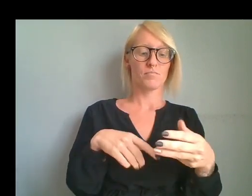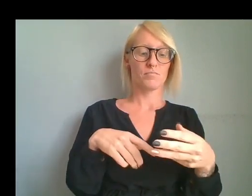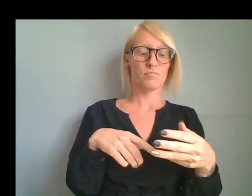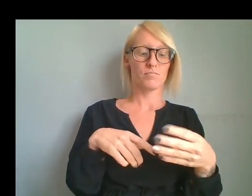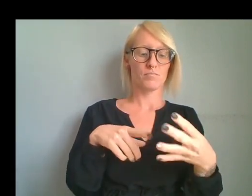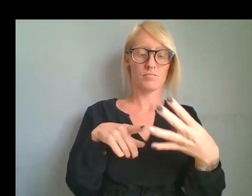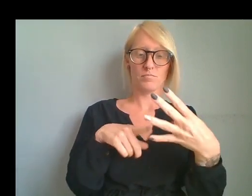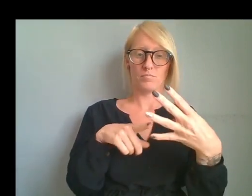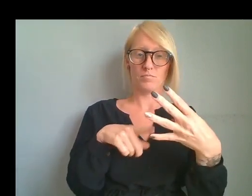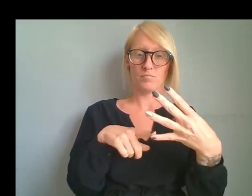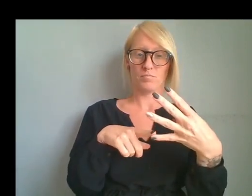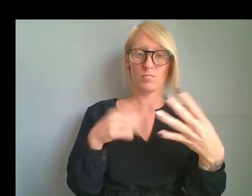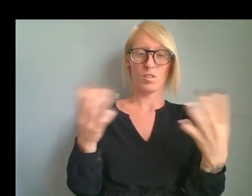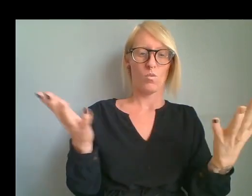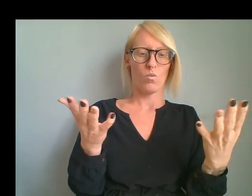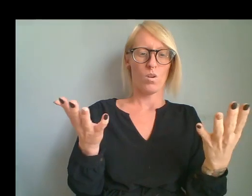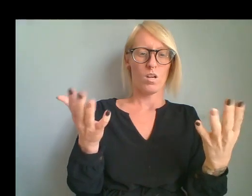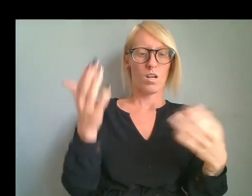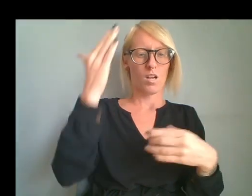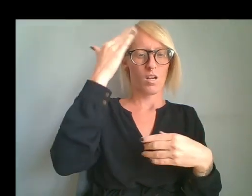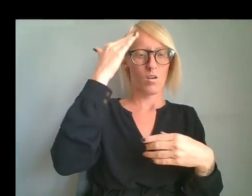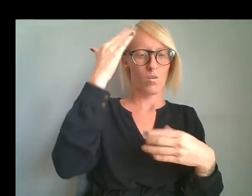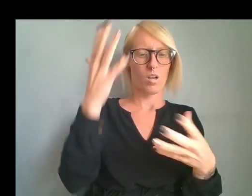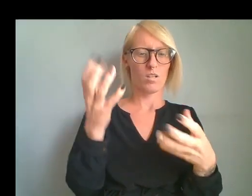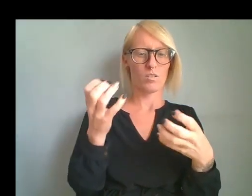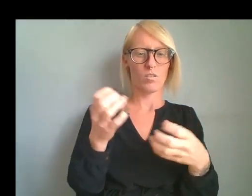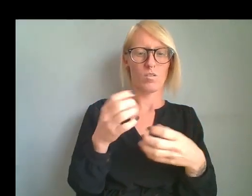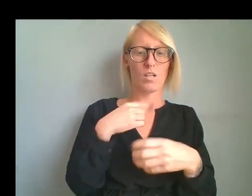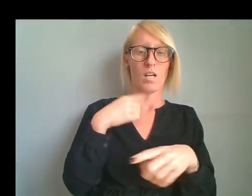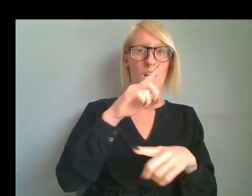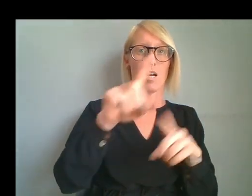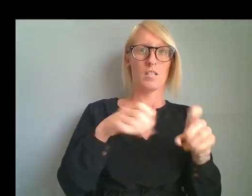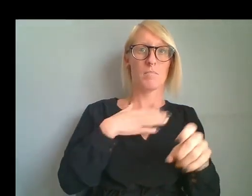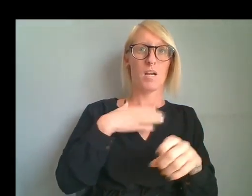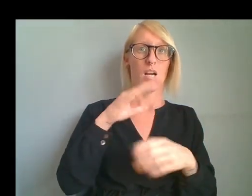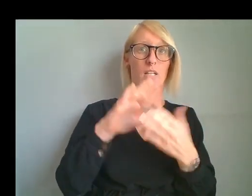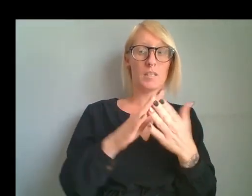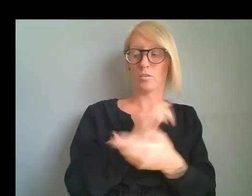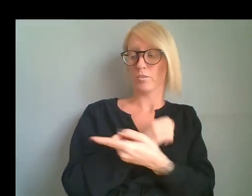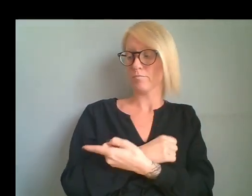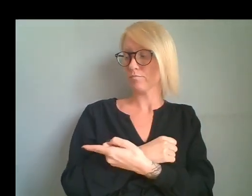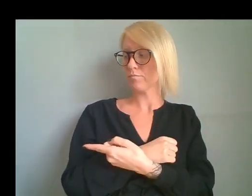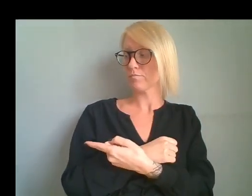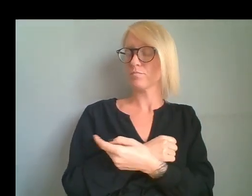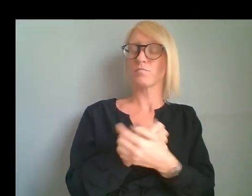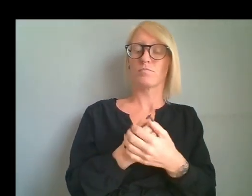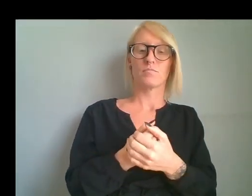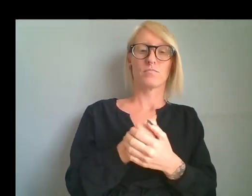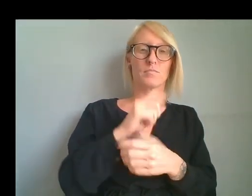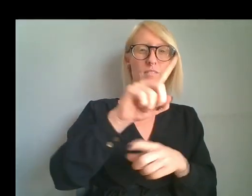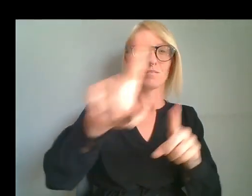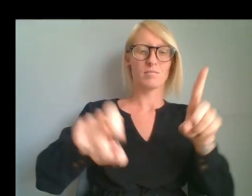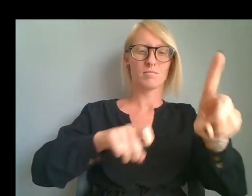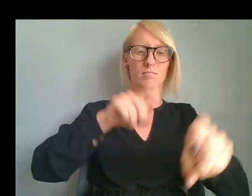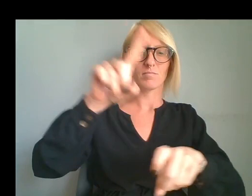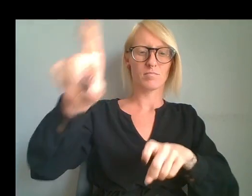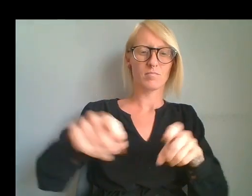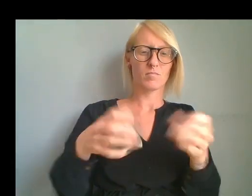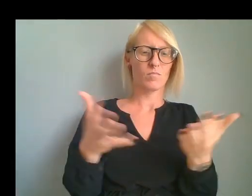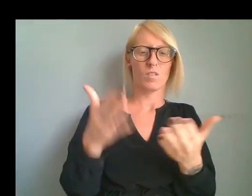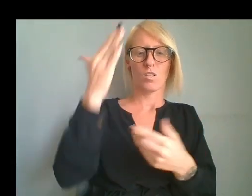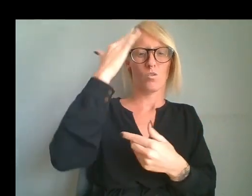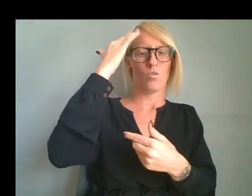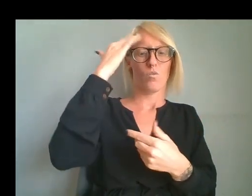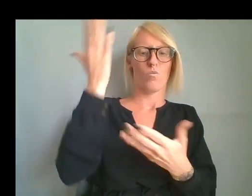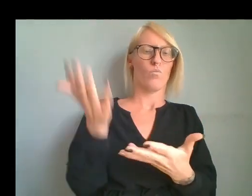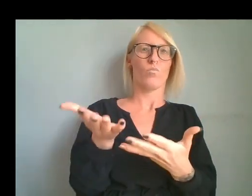And then finally, what do I want to know that I can ask my community? It can be a little hard to get comments on your blog, but it's just, you can still